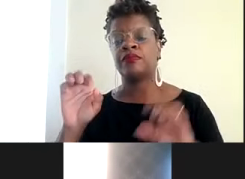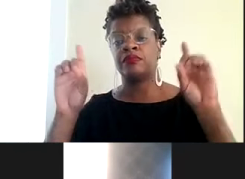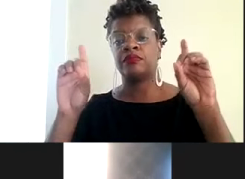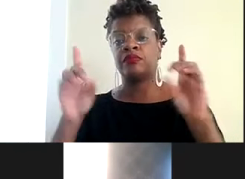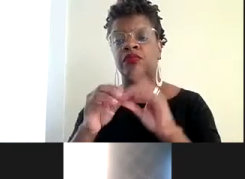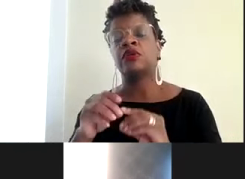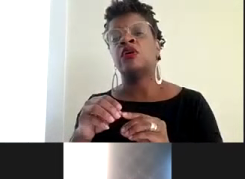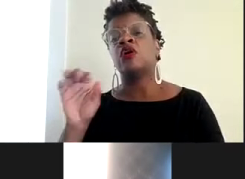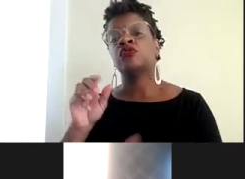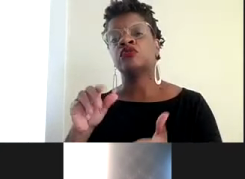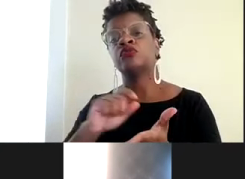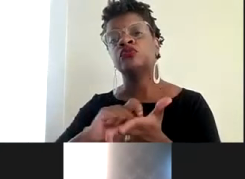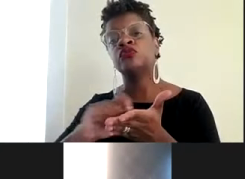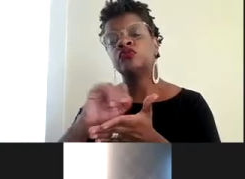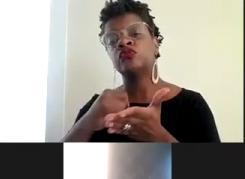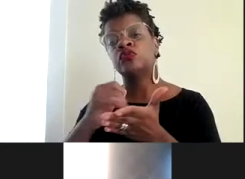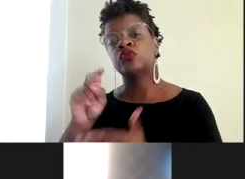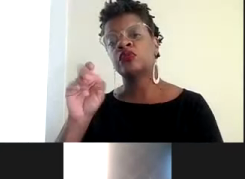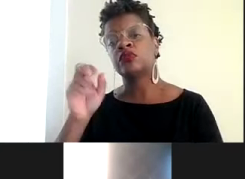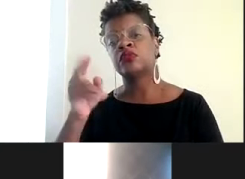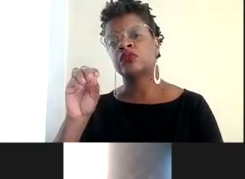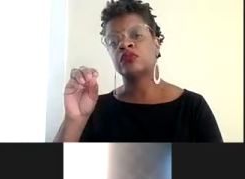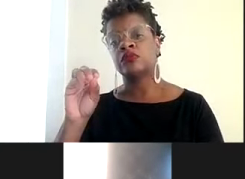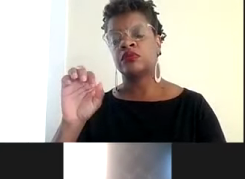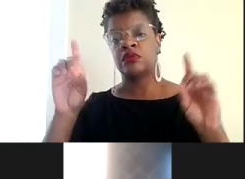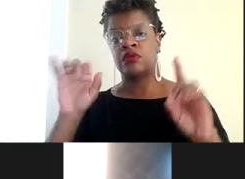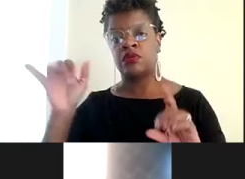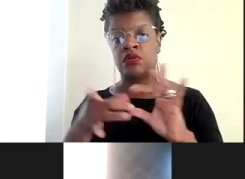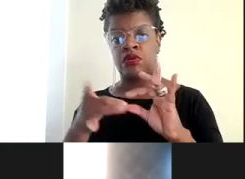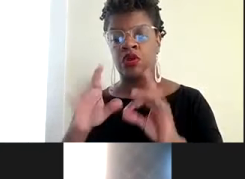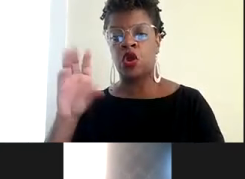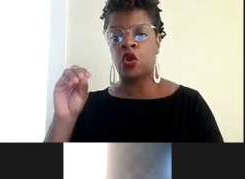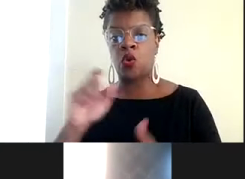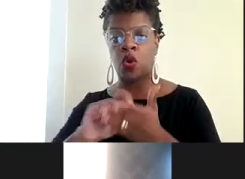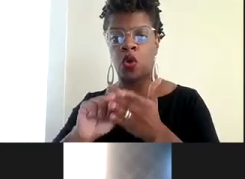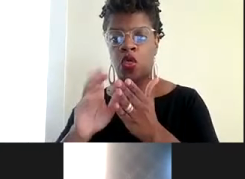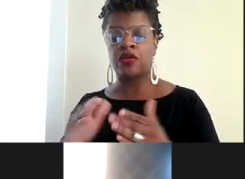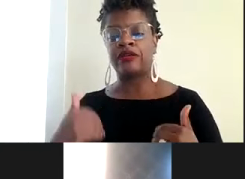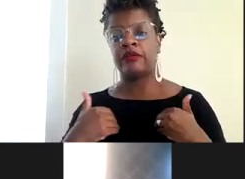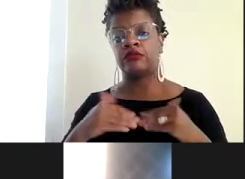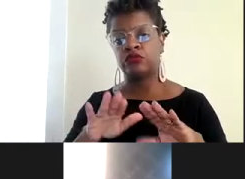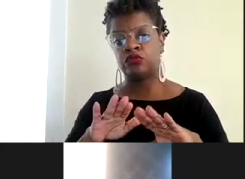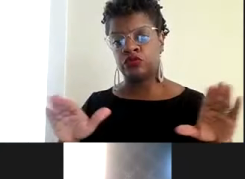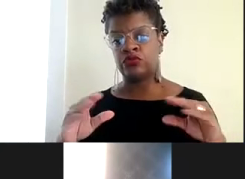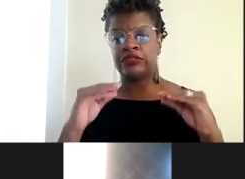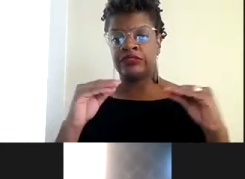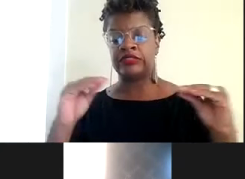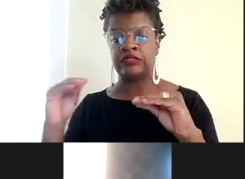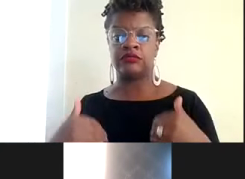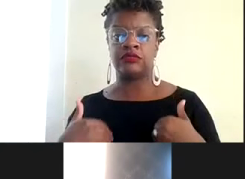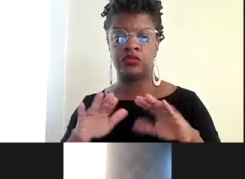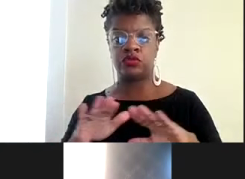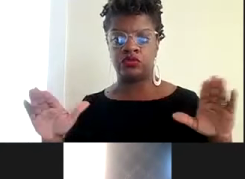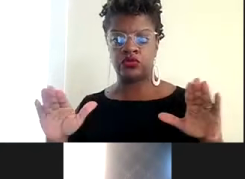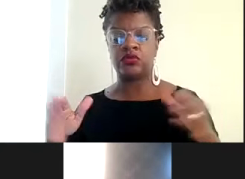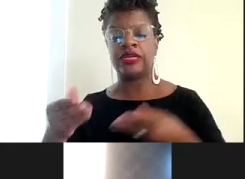Negro Education, to name a few. He has co-authored articles that have appeared in Young Children, Teaching Young Children,